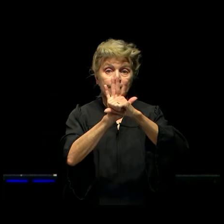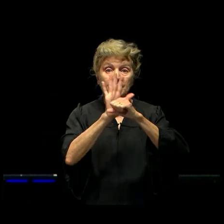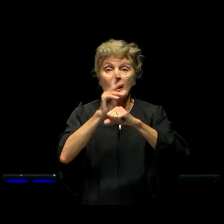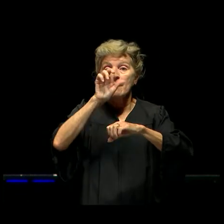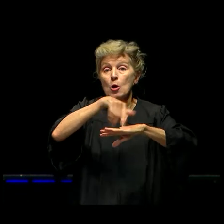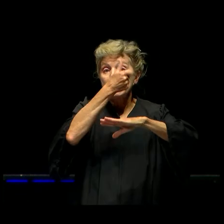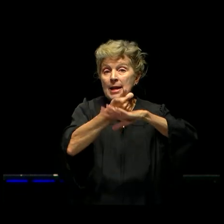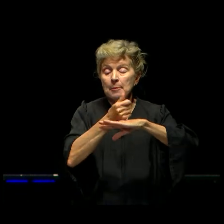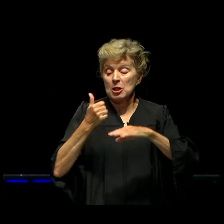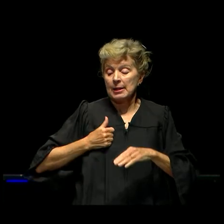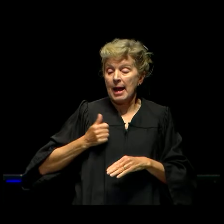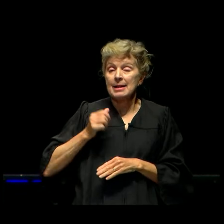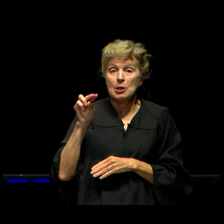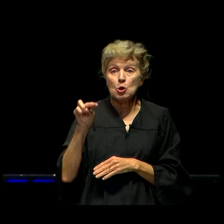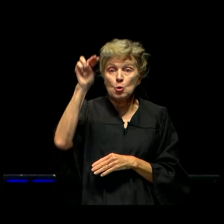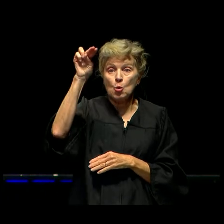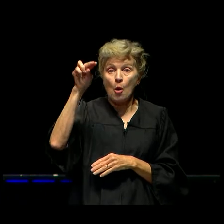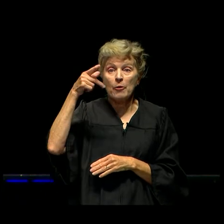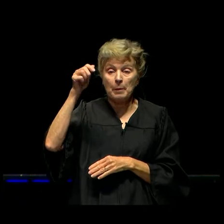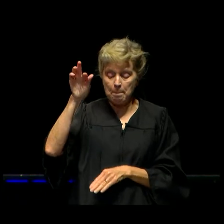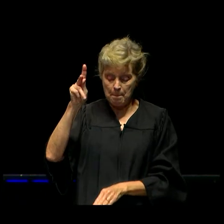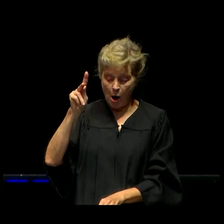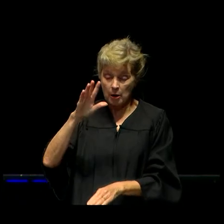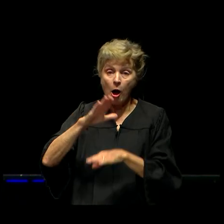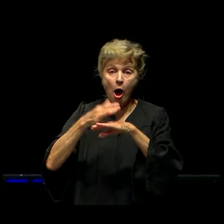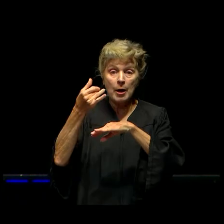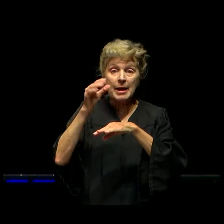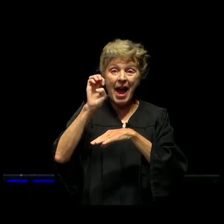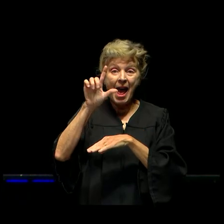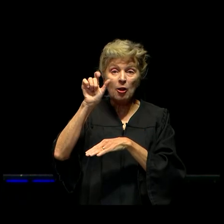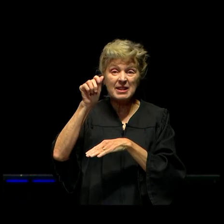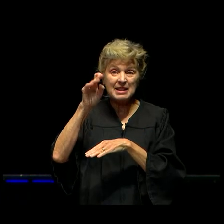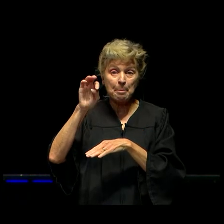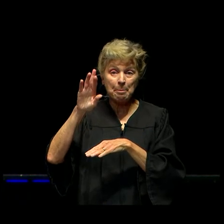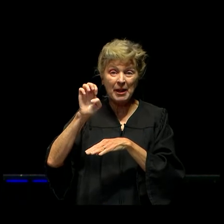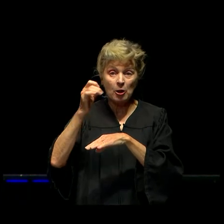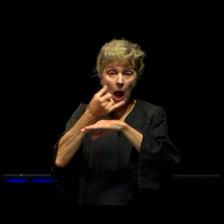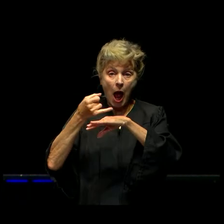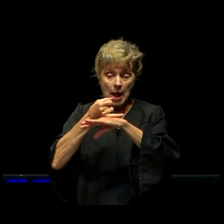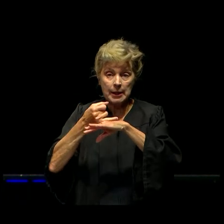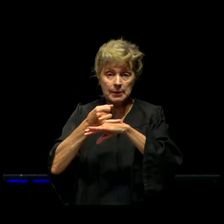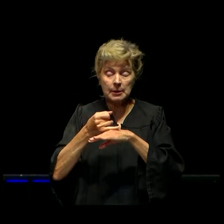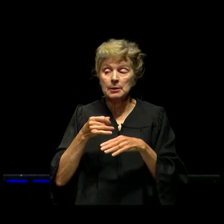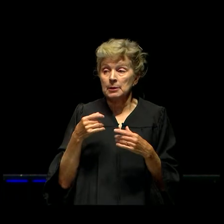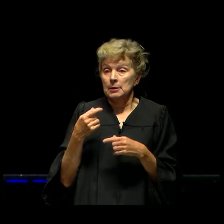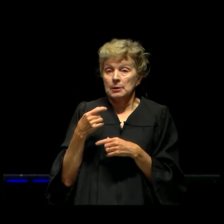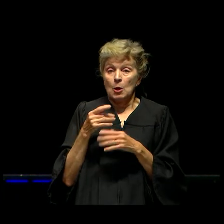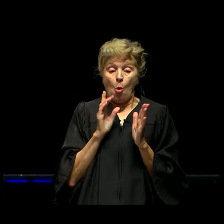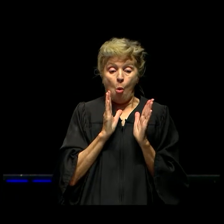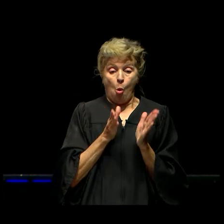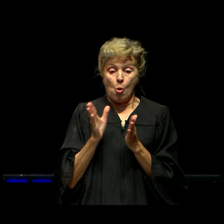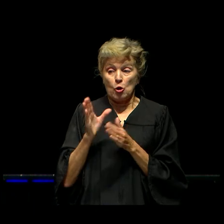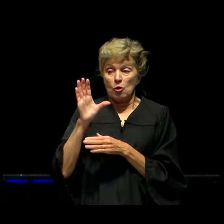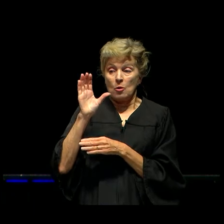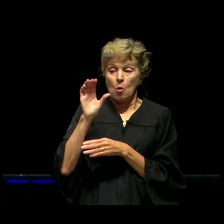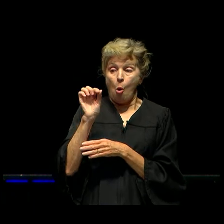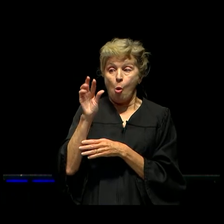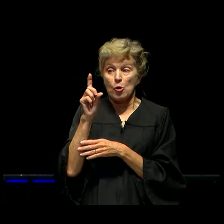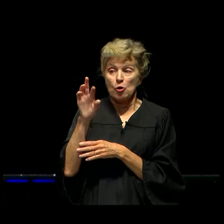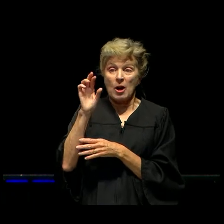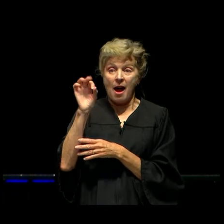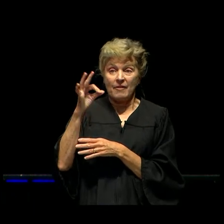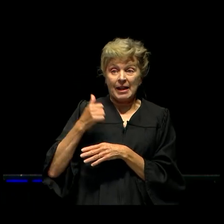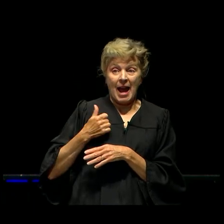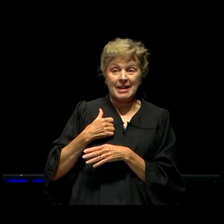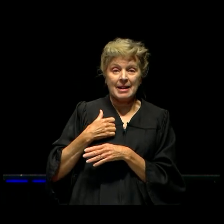establishment of Canada's northernmost national park on Ellesmere Island. The Order of Canada is just the latest in an impressive list of accolades Dr. England